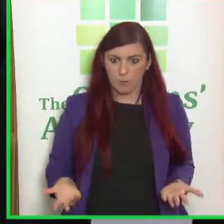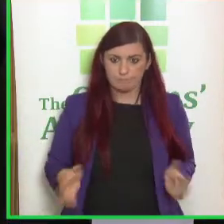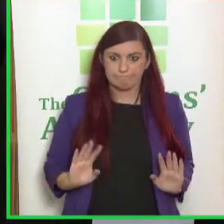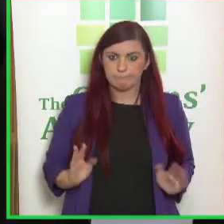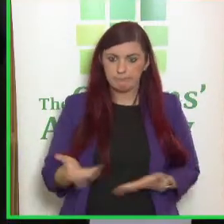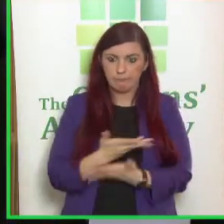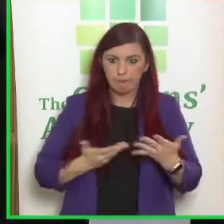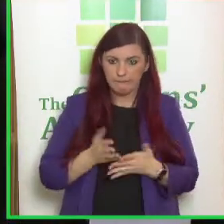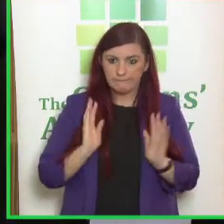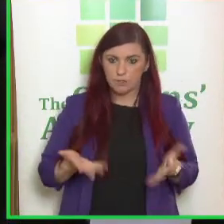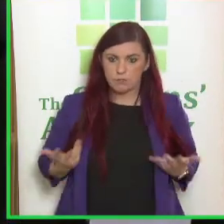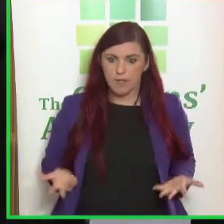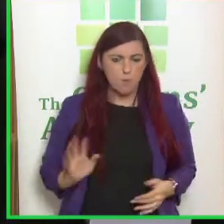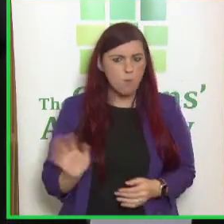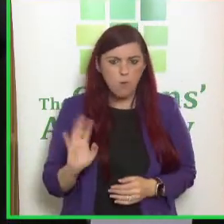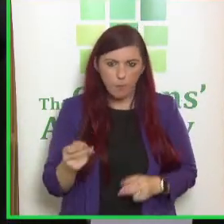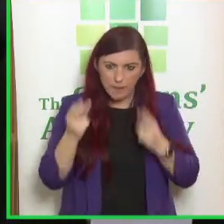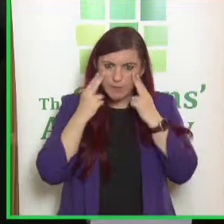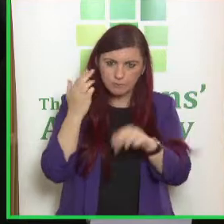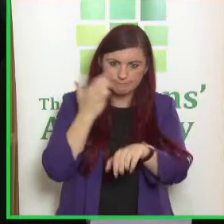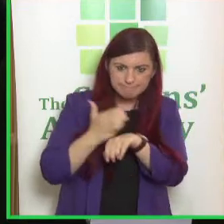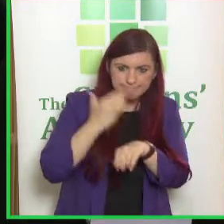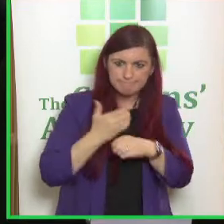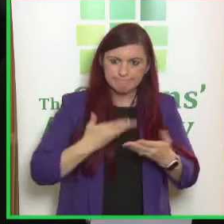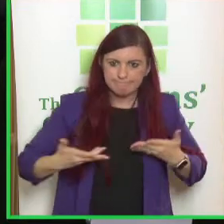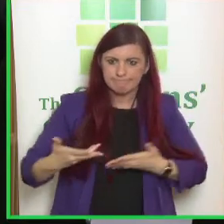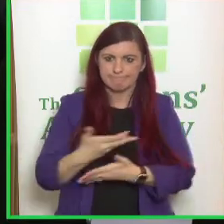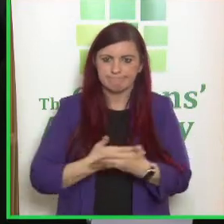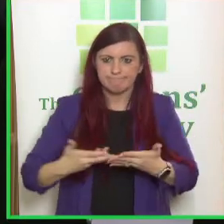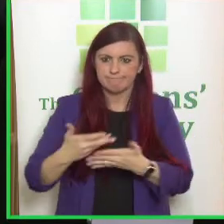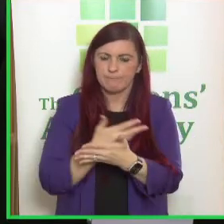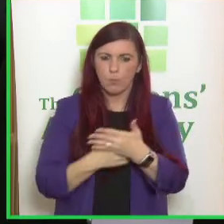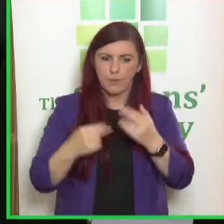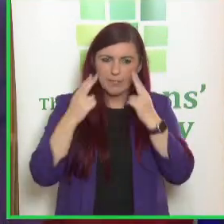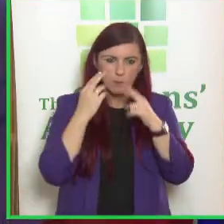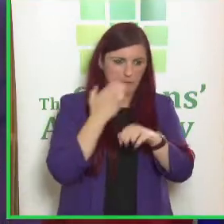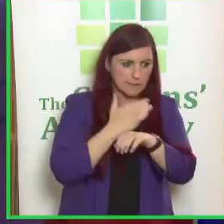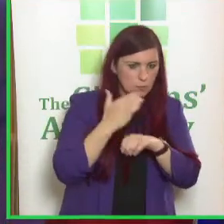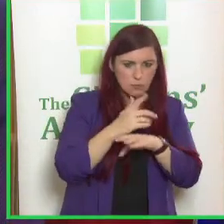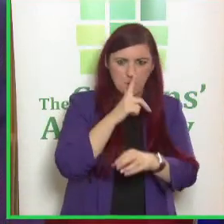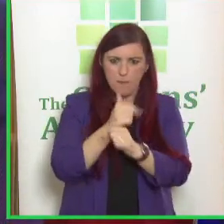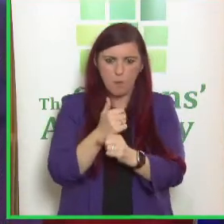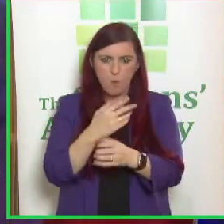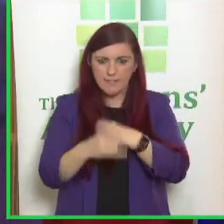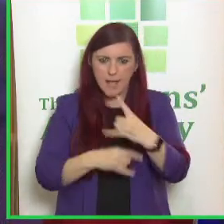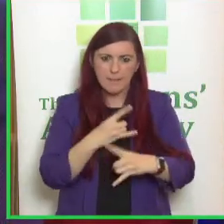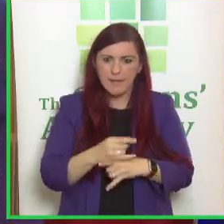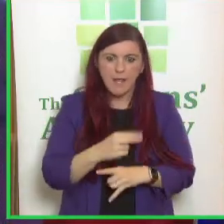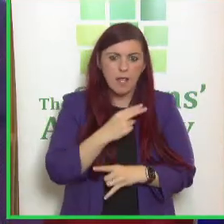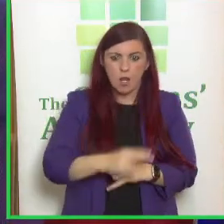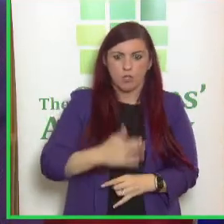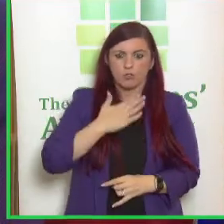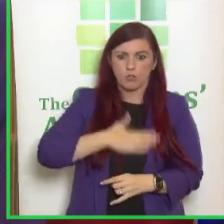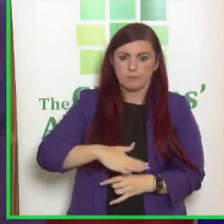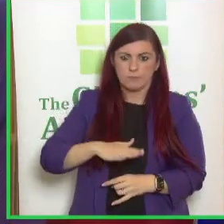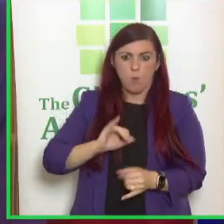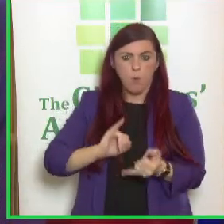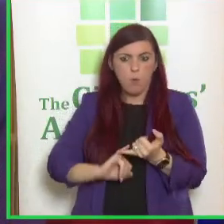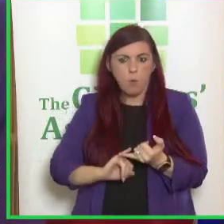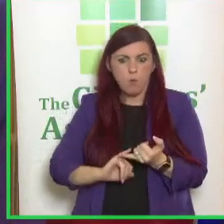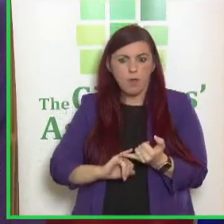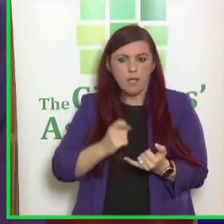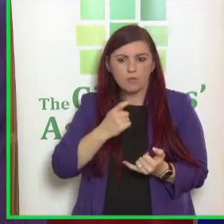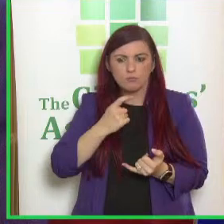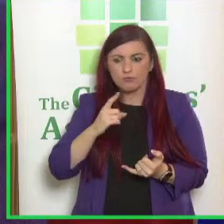report here. We need to start really having that honest conversation about what is actually happening. It's not just those in drug addiction, but it's the